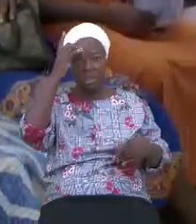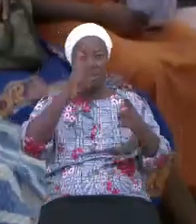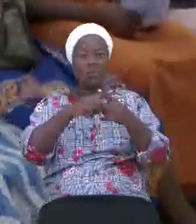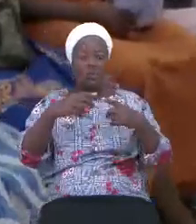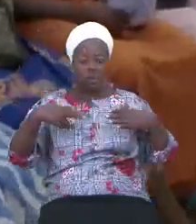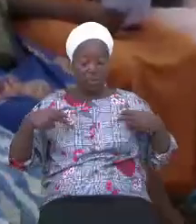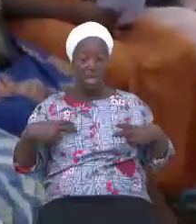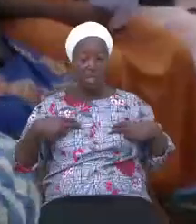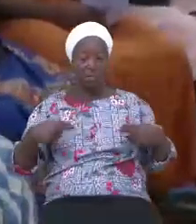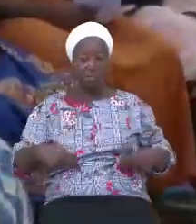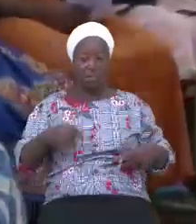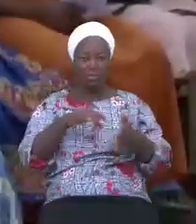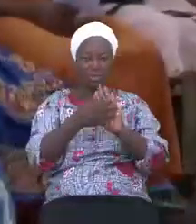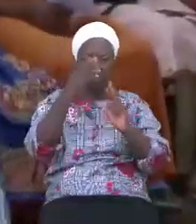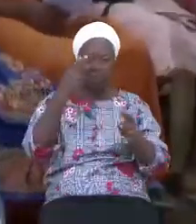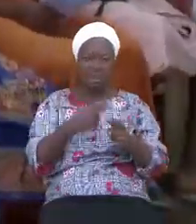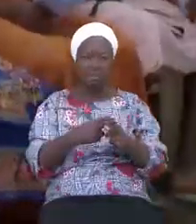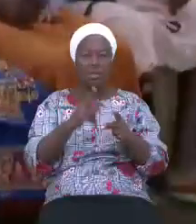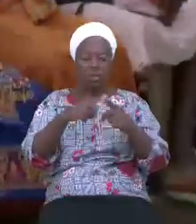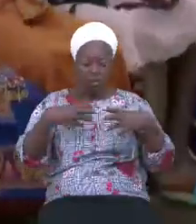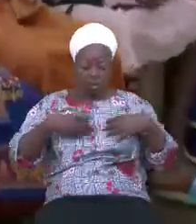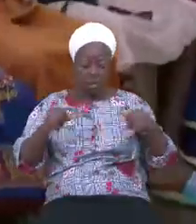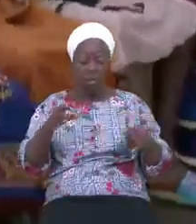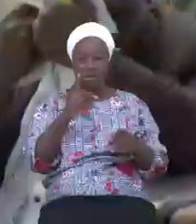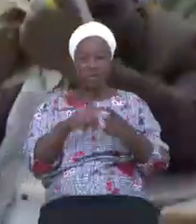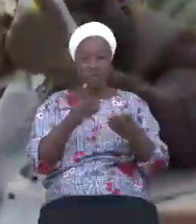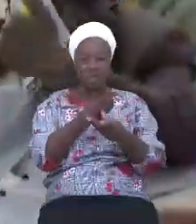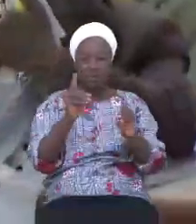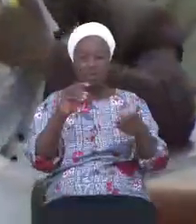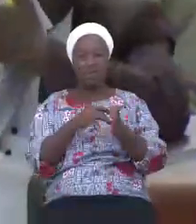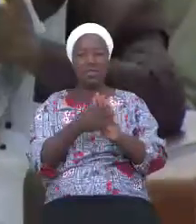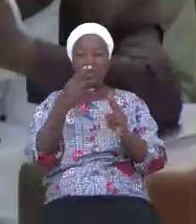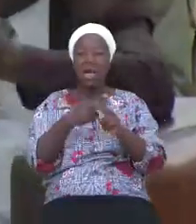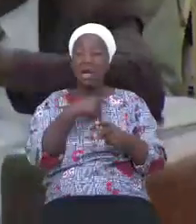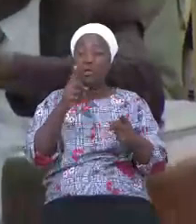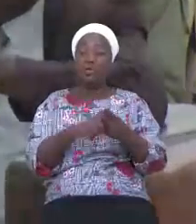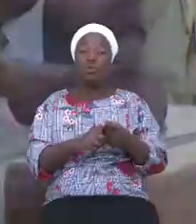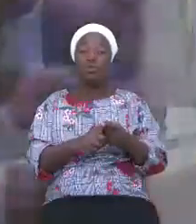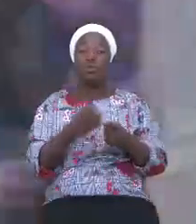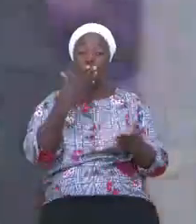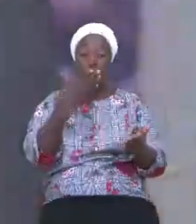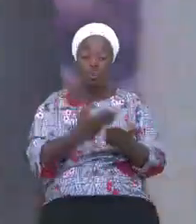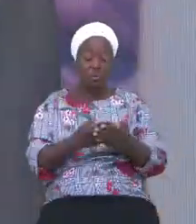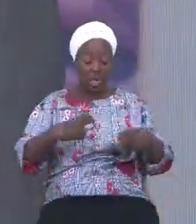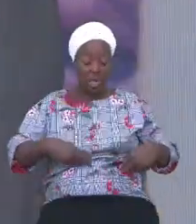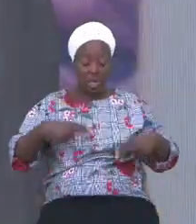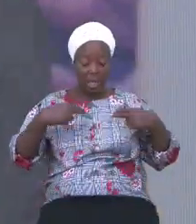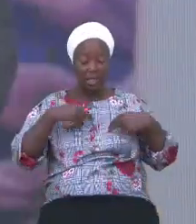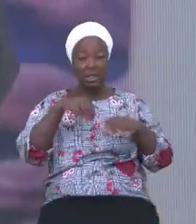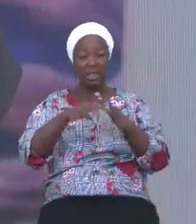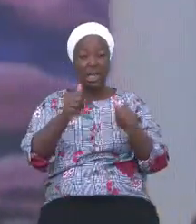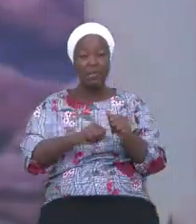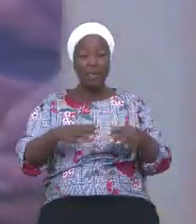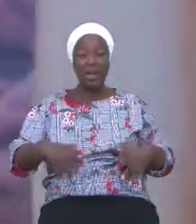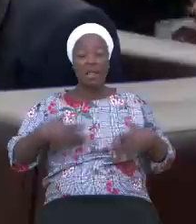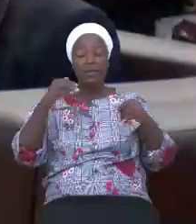healing, to deliverance, and to soundness in every life in